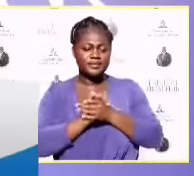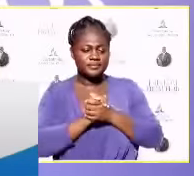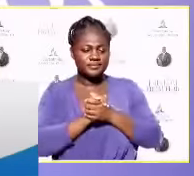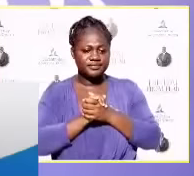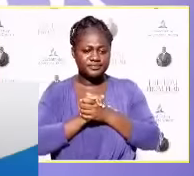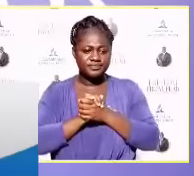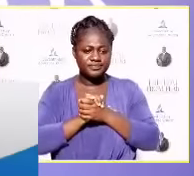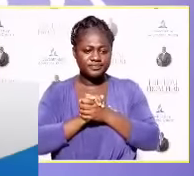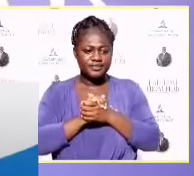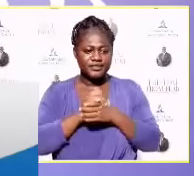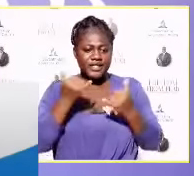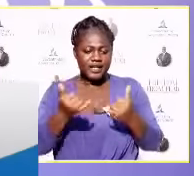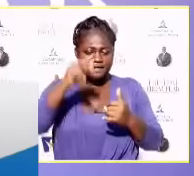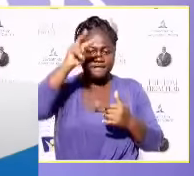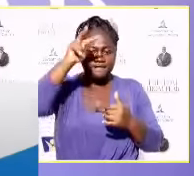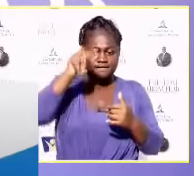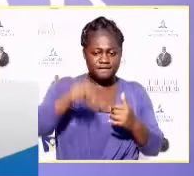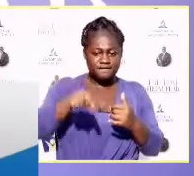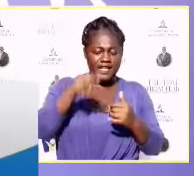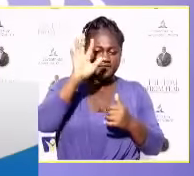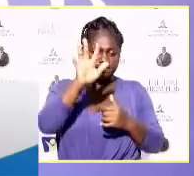Now listen to verse 5 carefully.